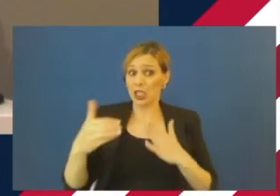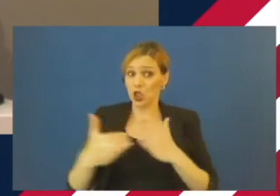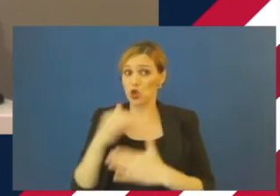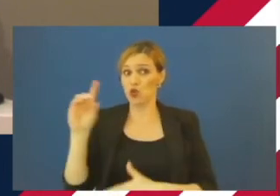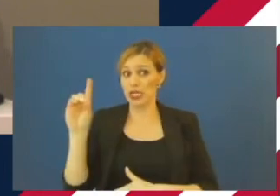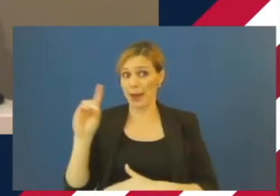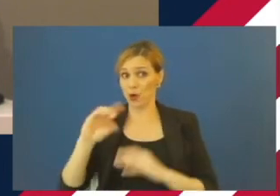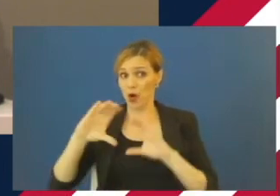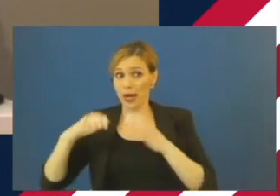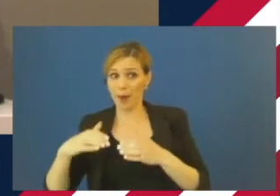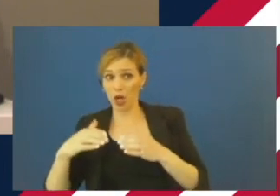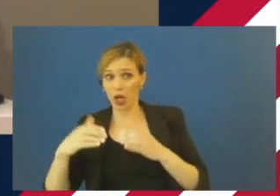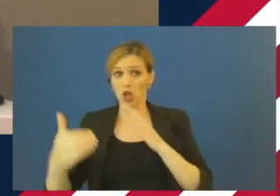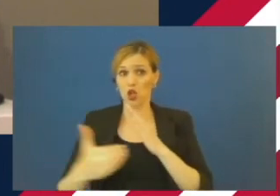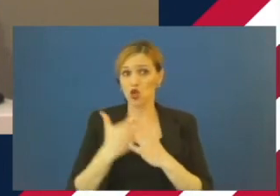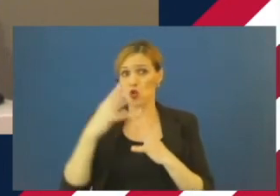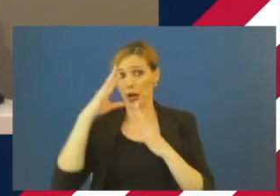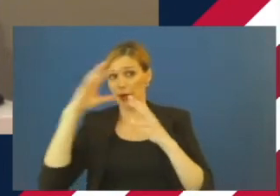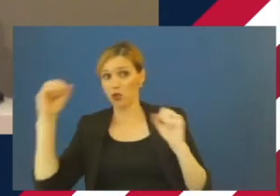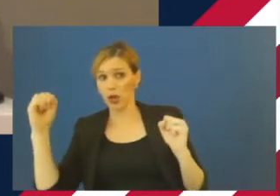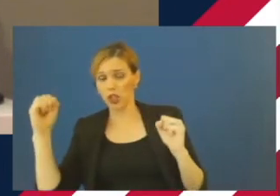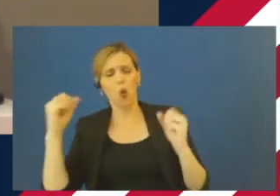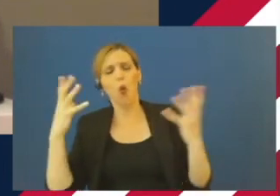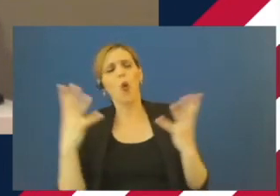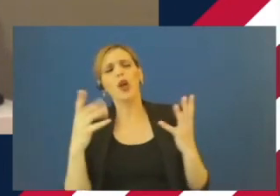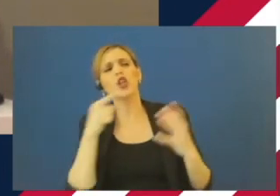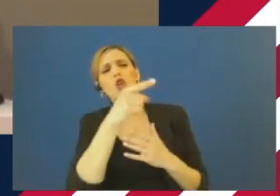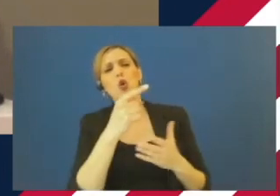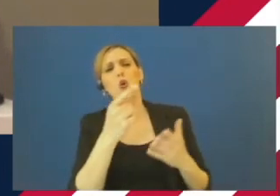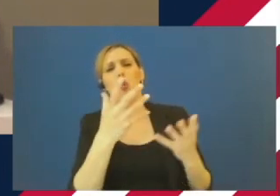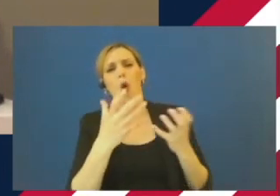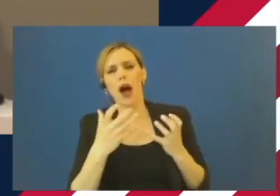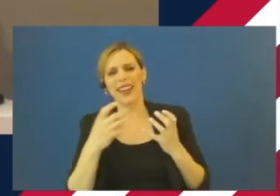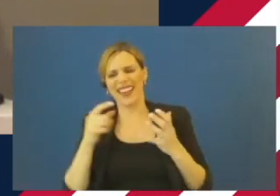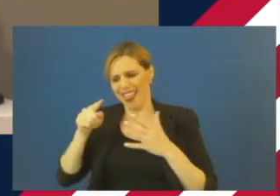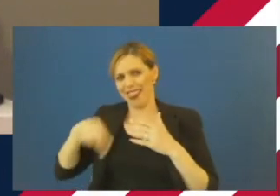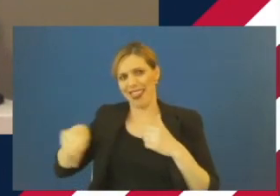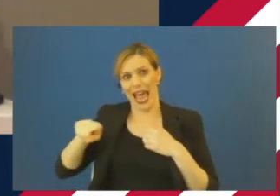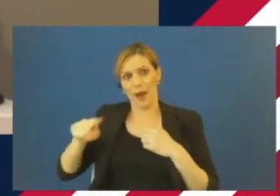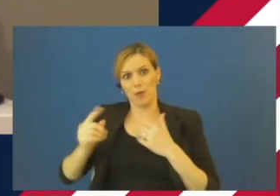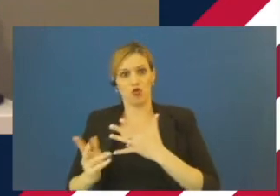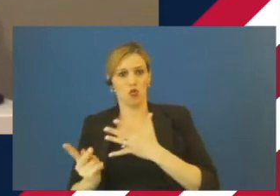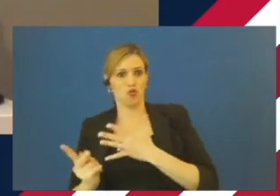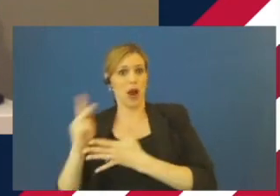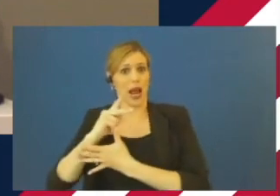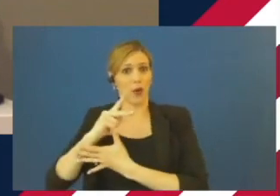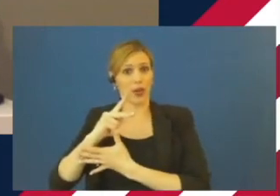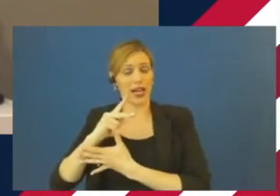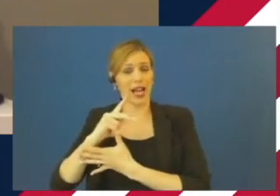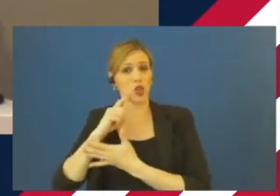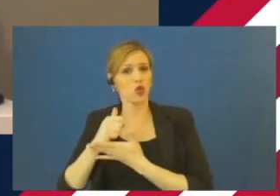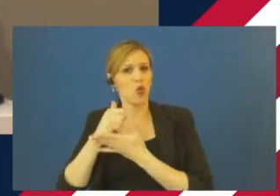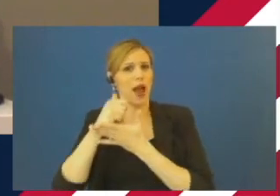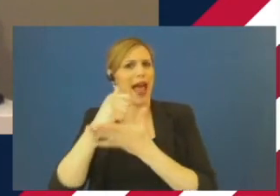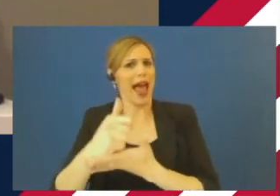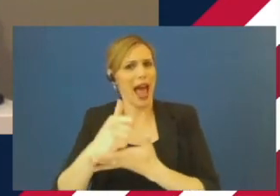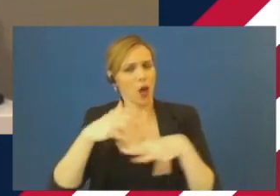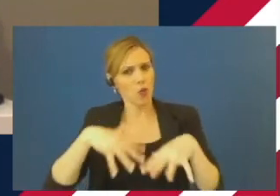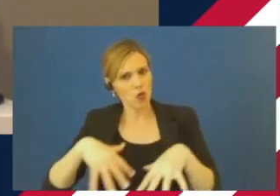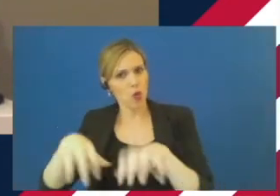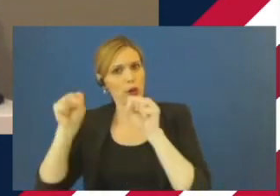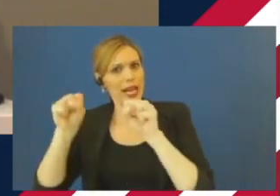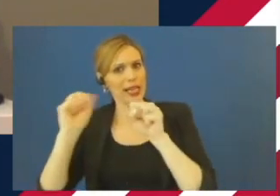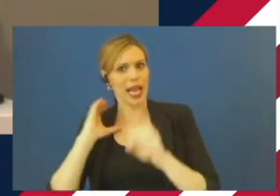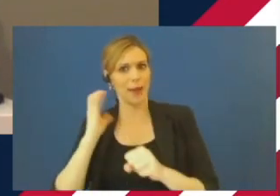would you like them to prioritize and do in order to reclaim our leadership role at